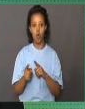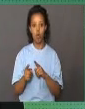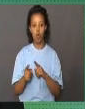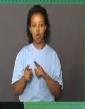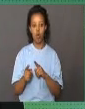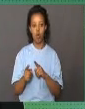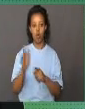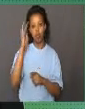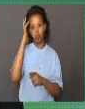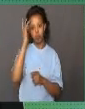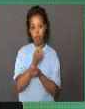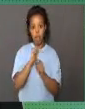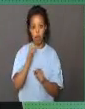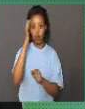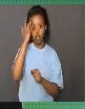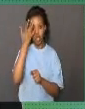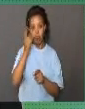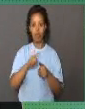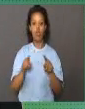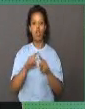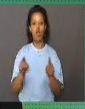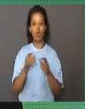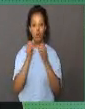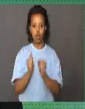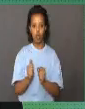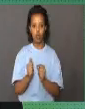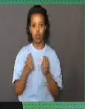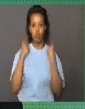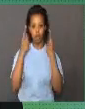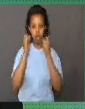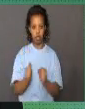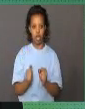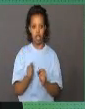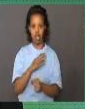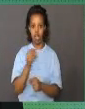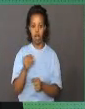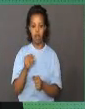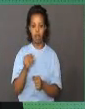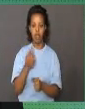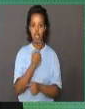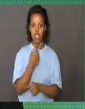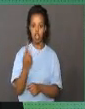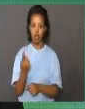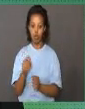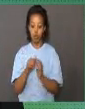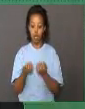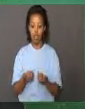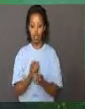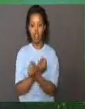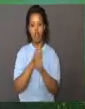the types of infections they cure and the ways in which they cure them.